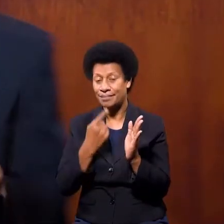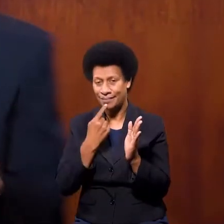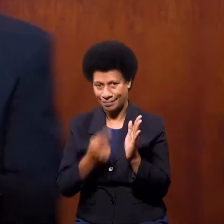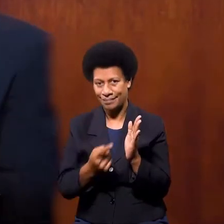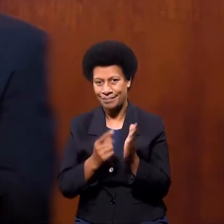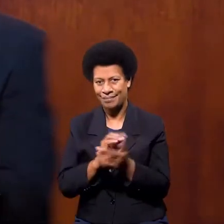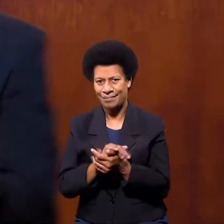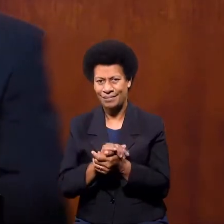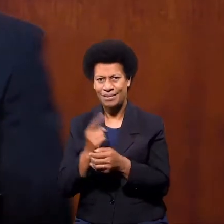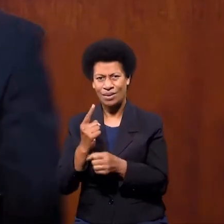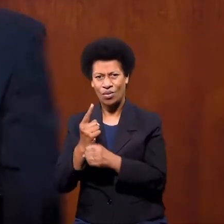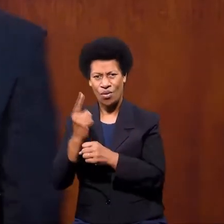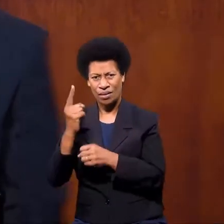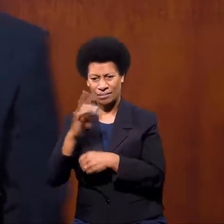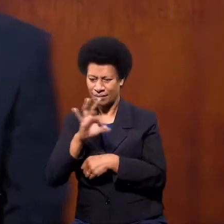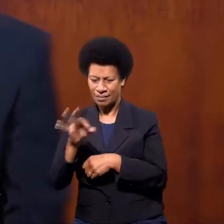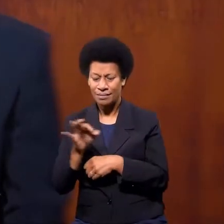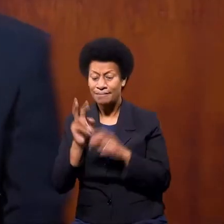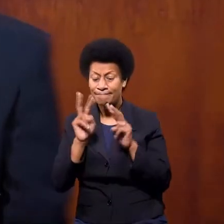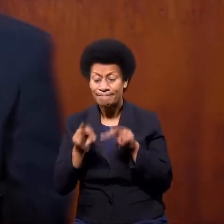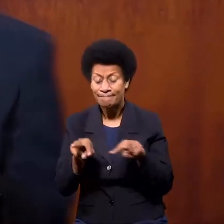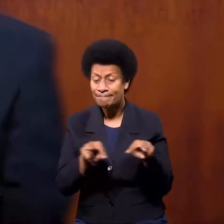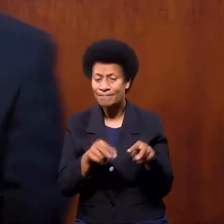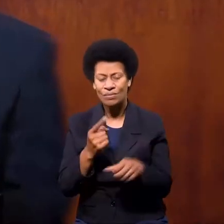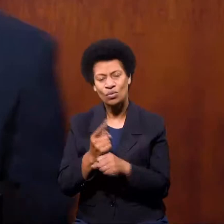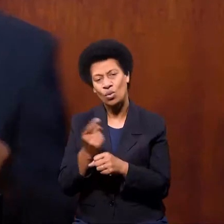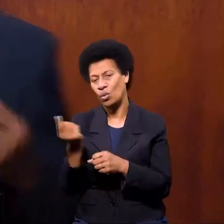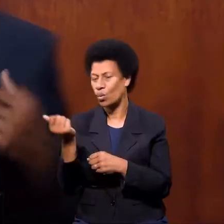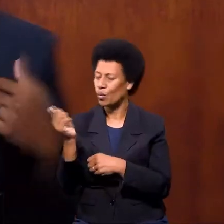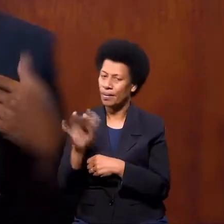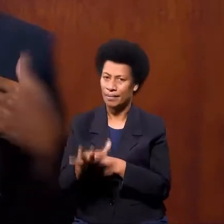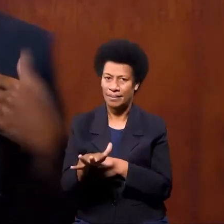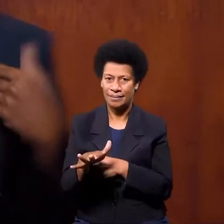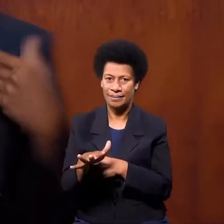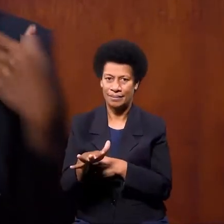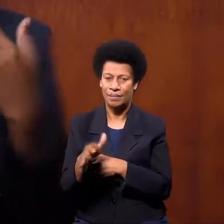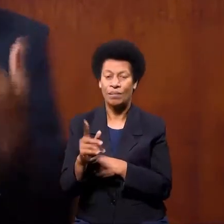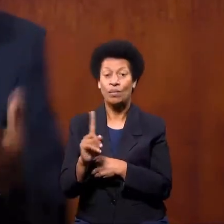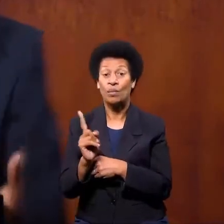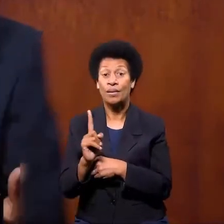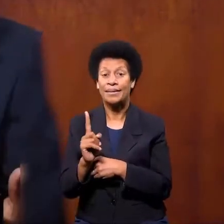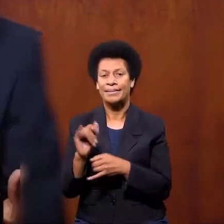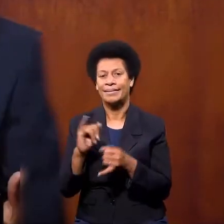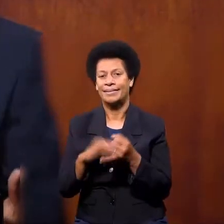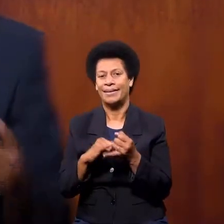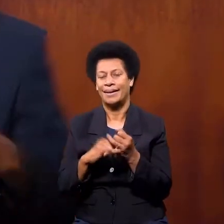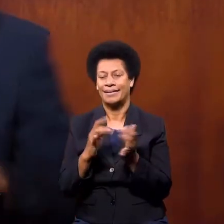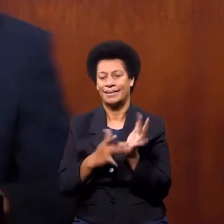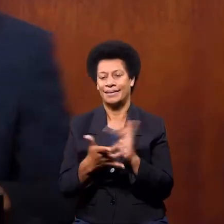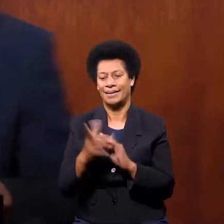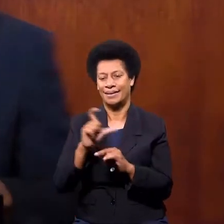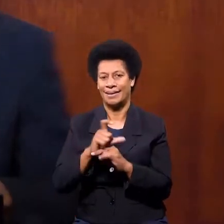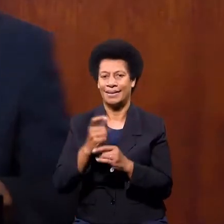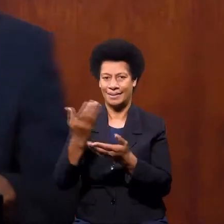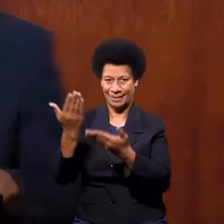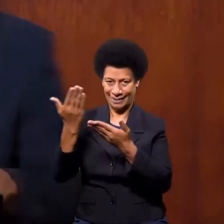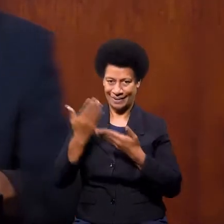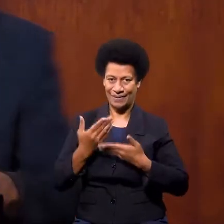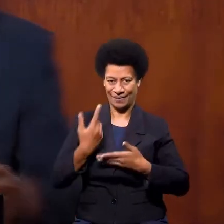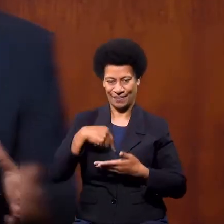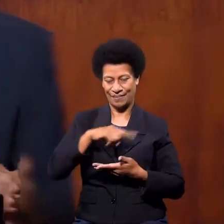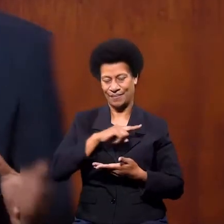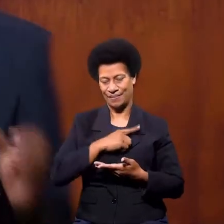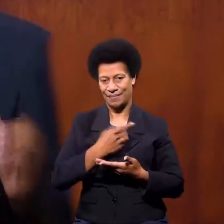God seeks us to give our life to him, he has already given his only son to us.